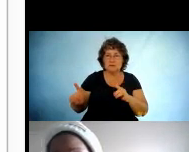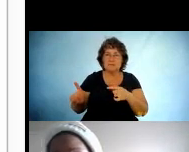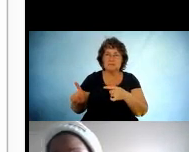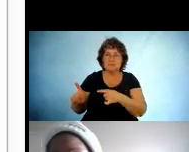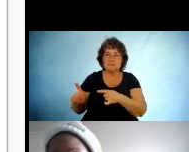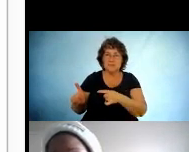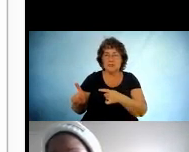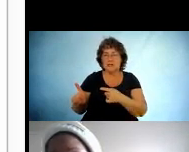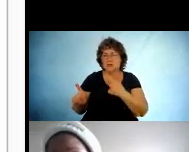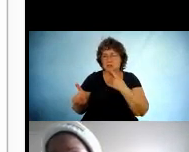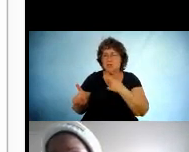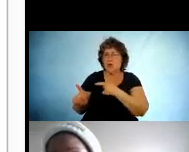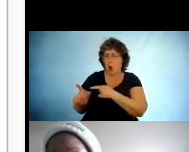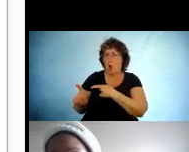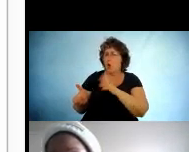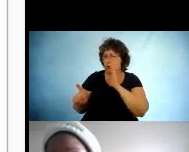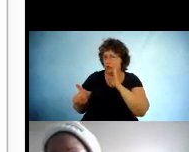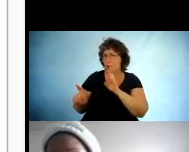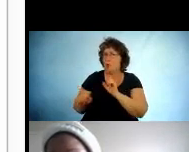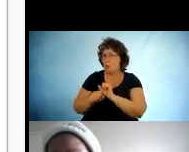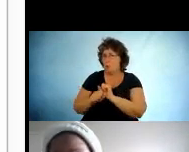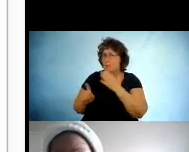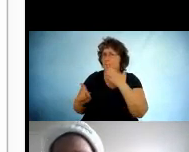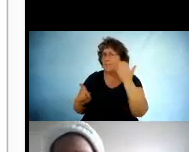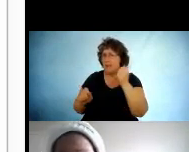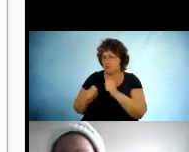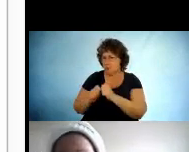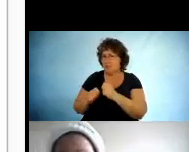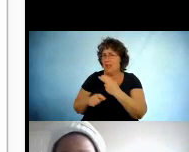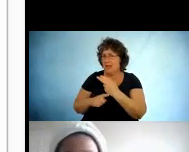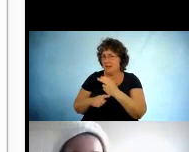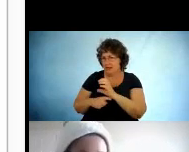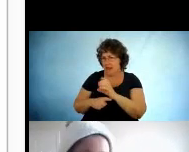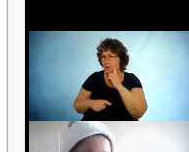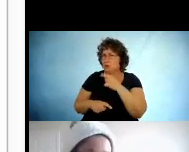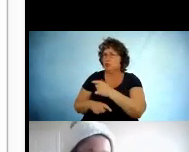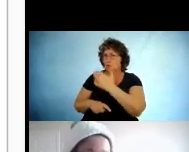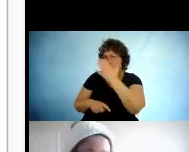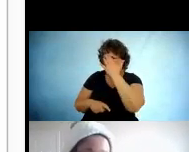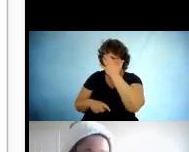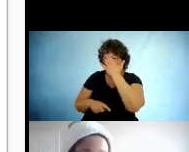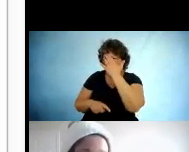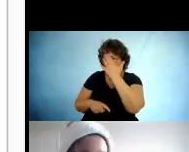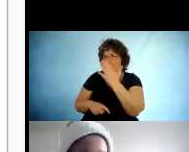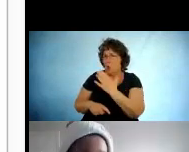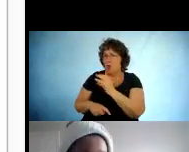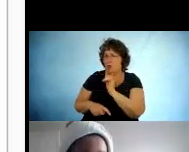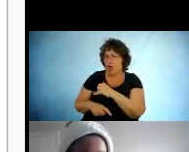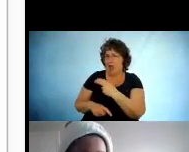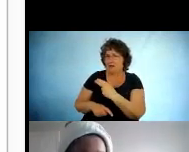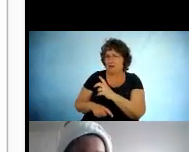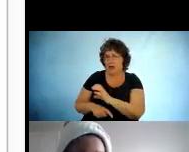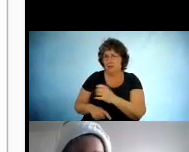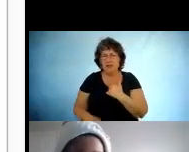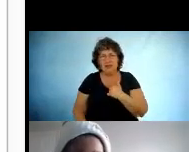more familiar with that. And it was other instances such as that that really was upsetting. But because the Commission for the